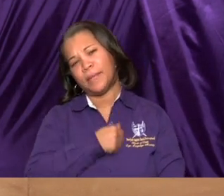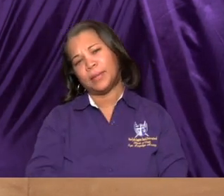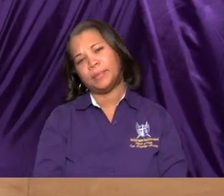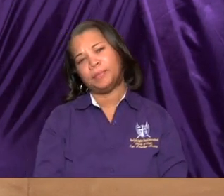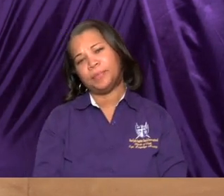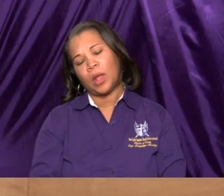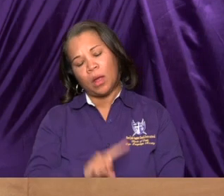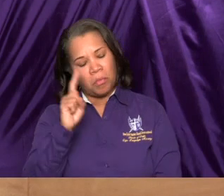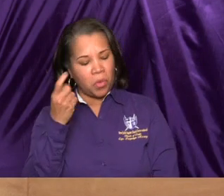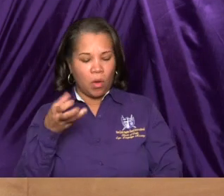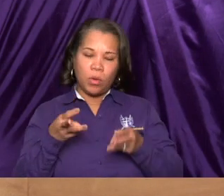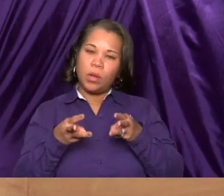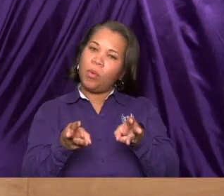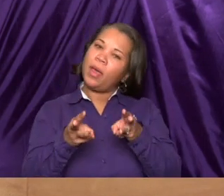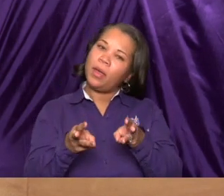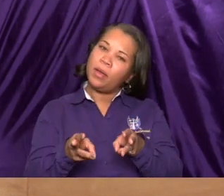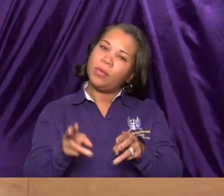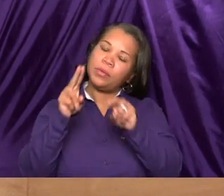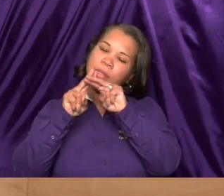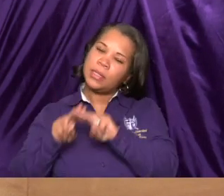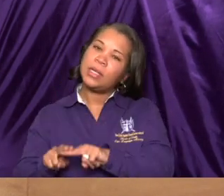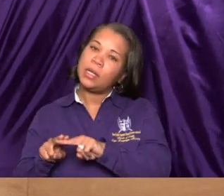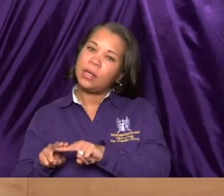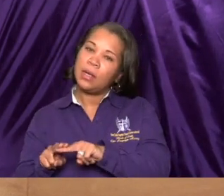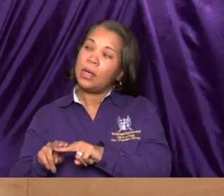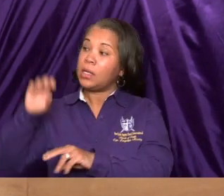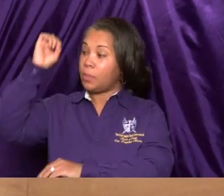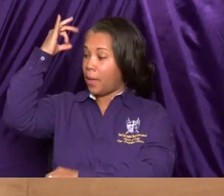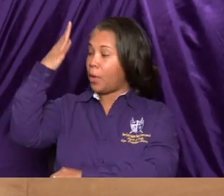The only way that you are here sitting in those purple seats is by the grace of God.